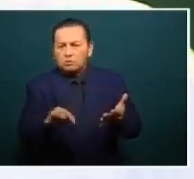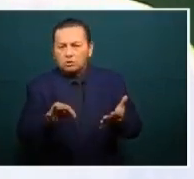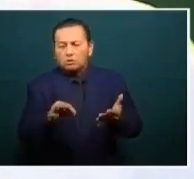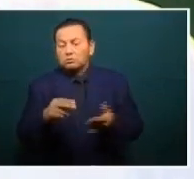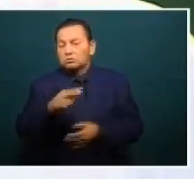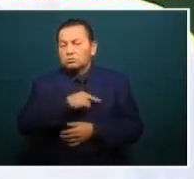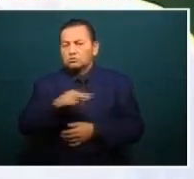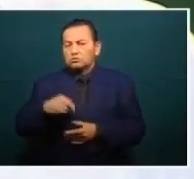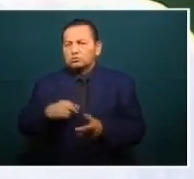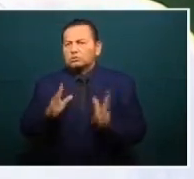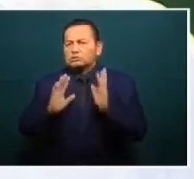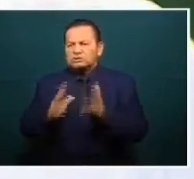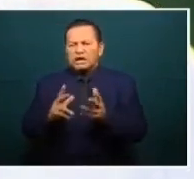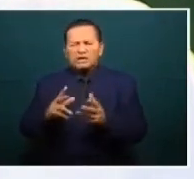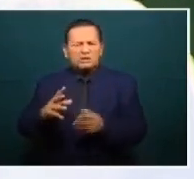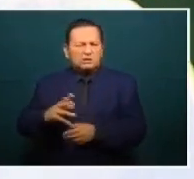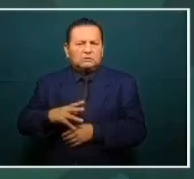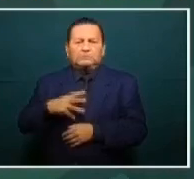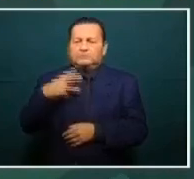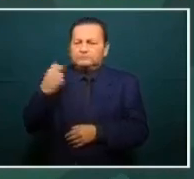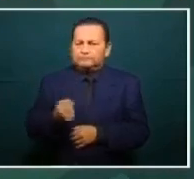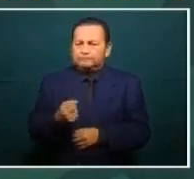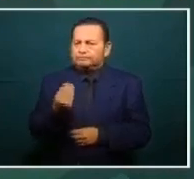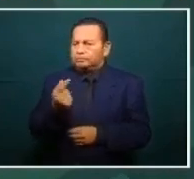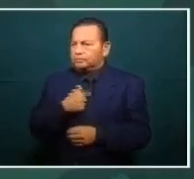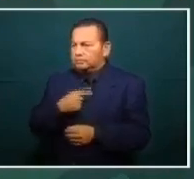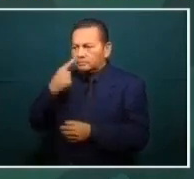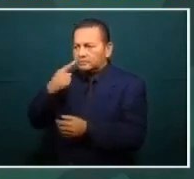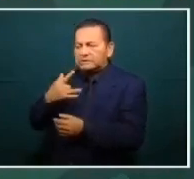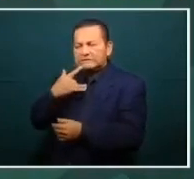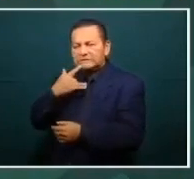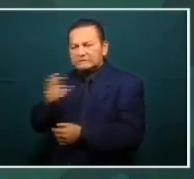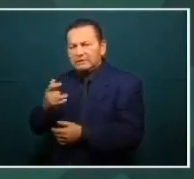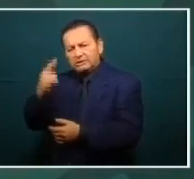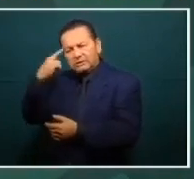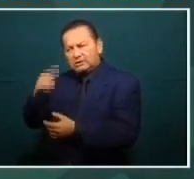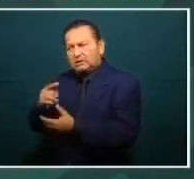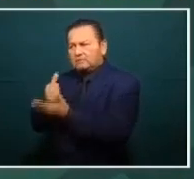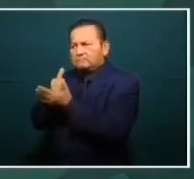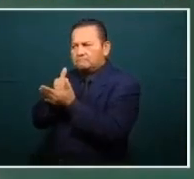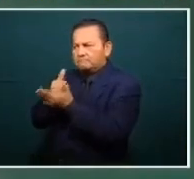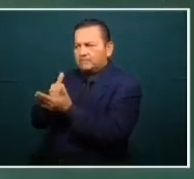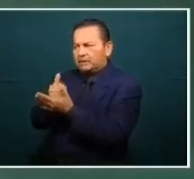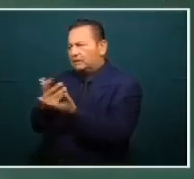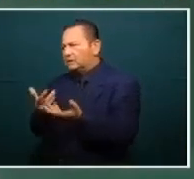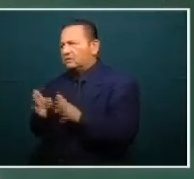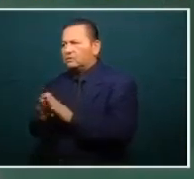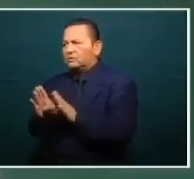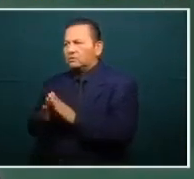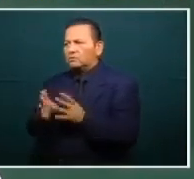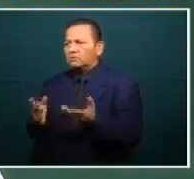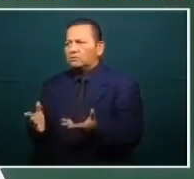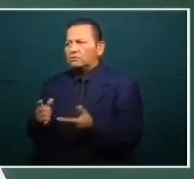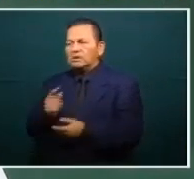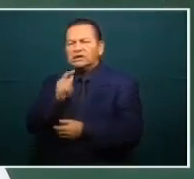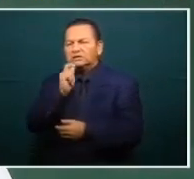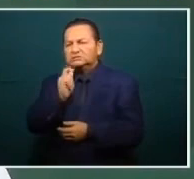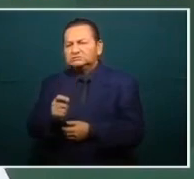that's you can demonstrate. We've made a great effort